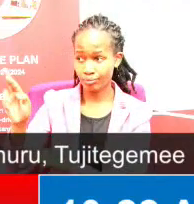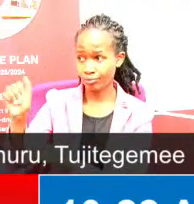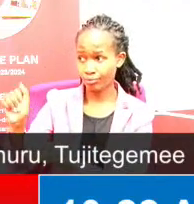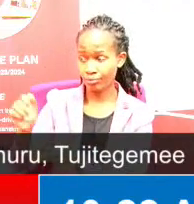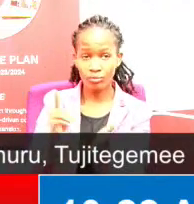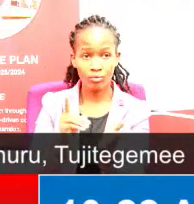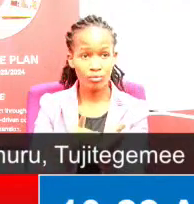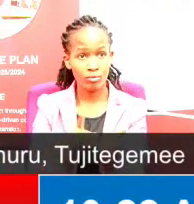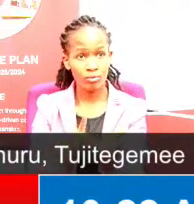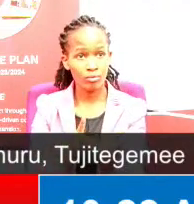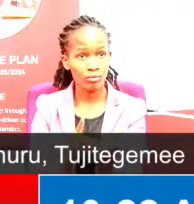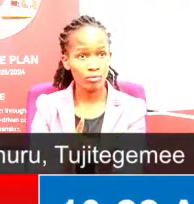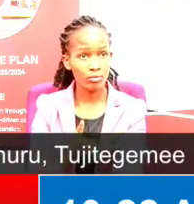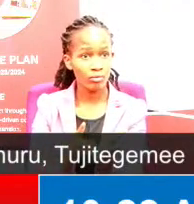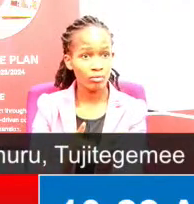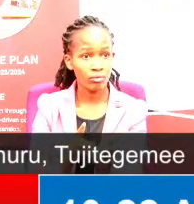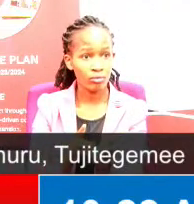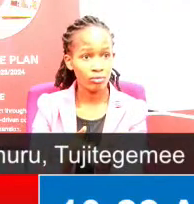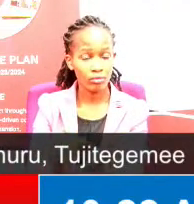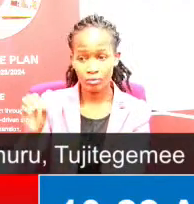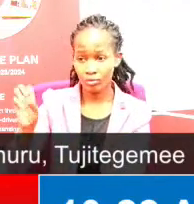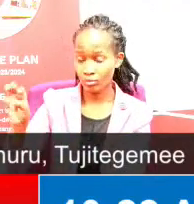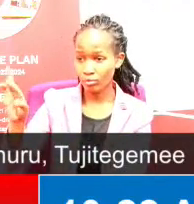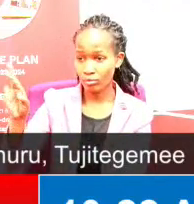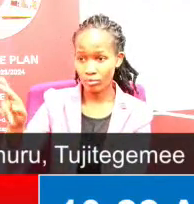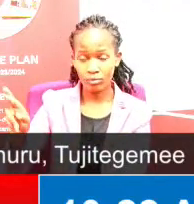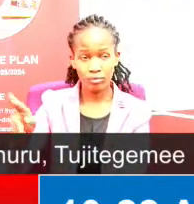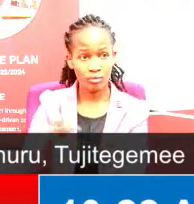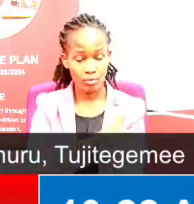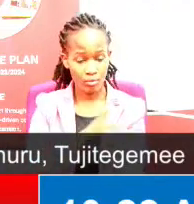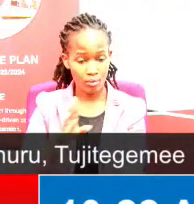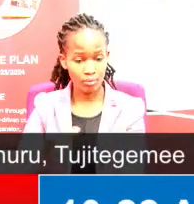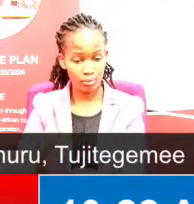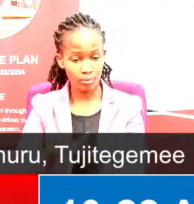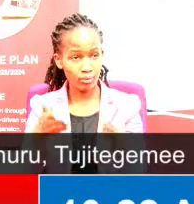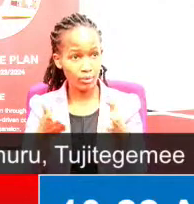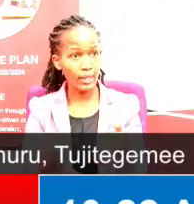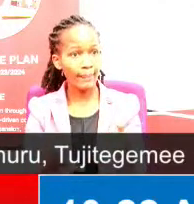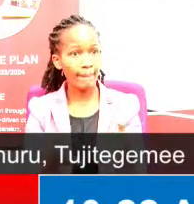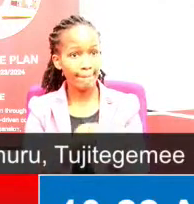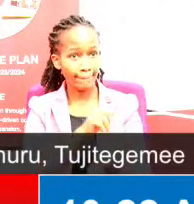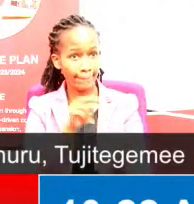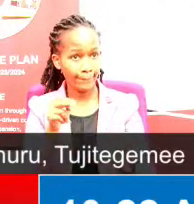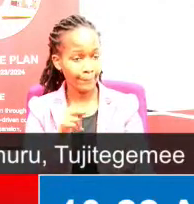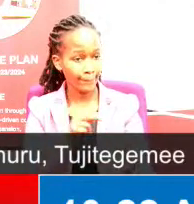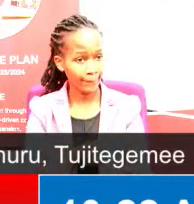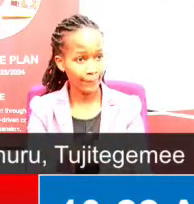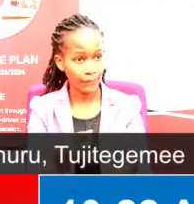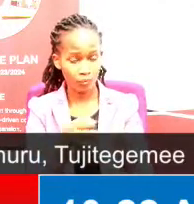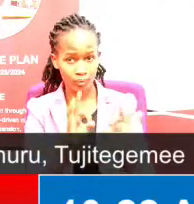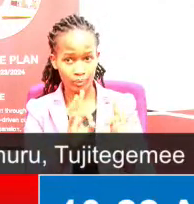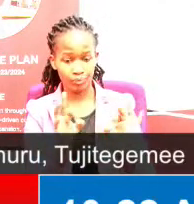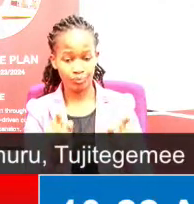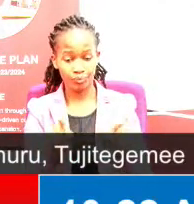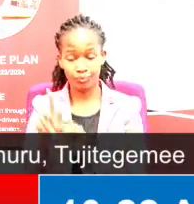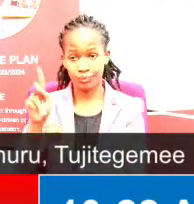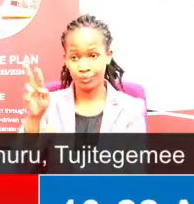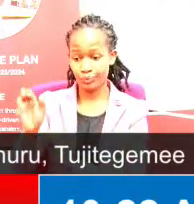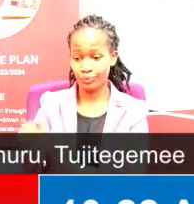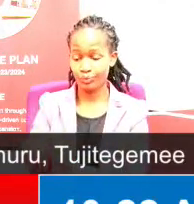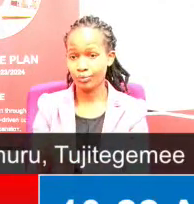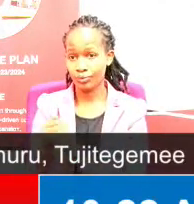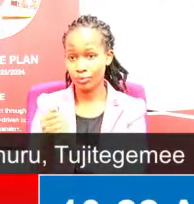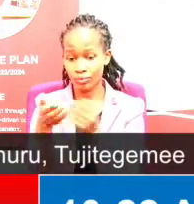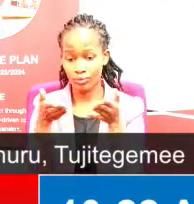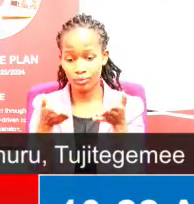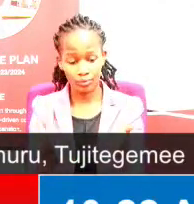Mohammed Omar Mohamud, the KRA board members here present, the National Treasury and KRA leadership here